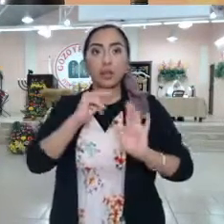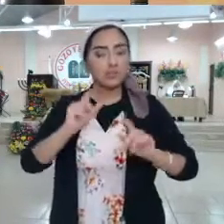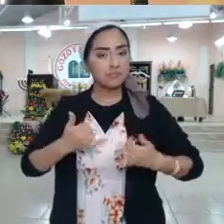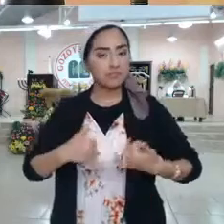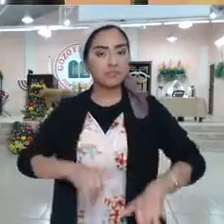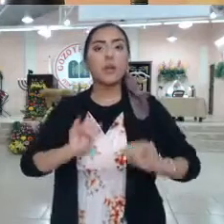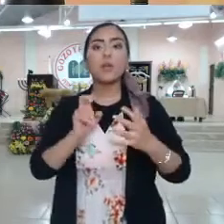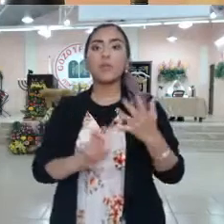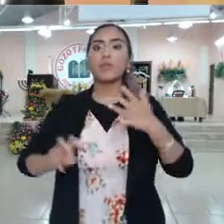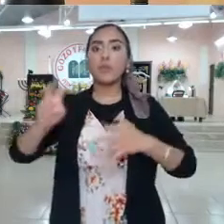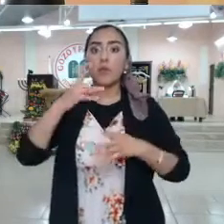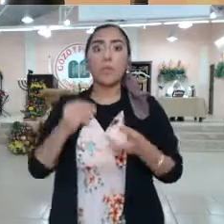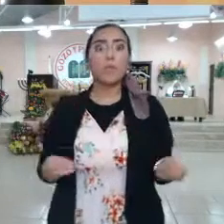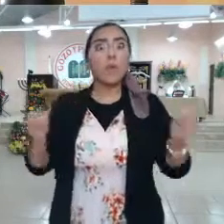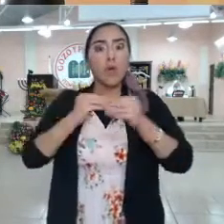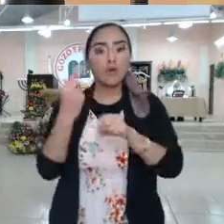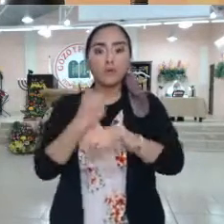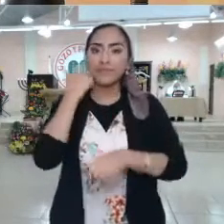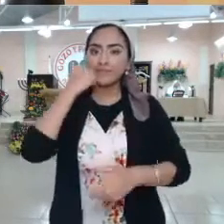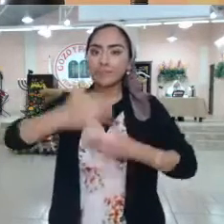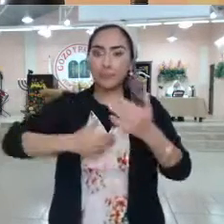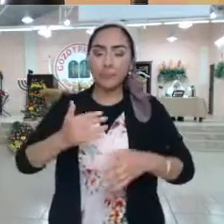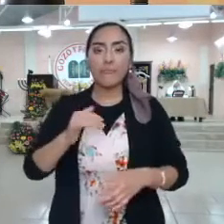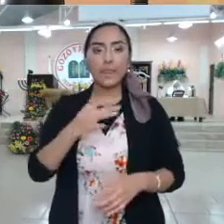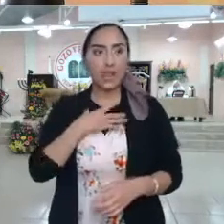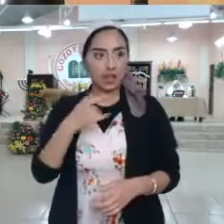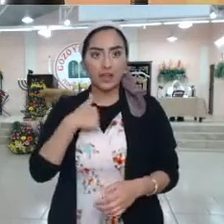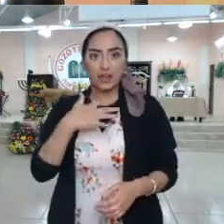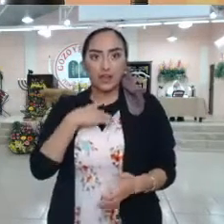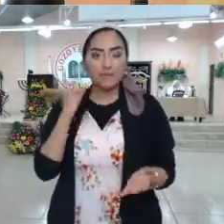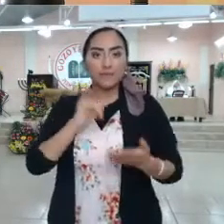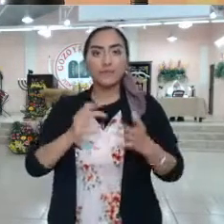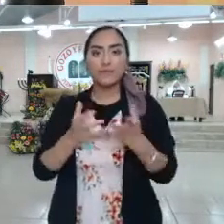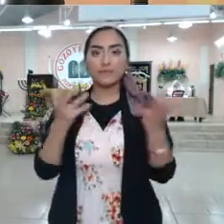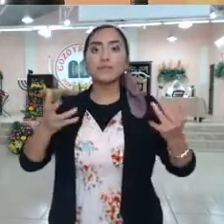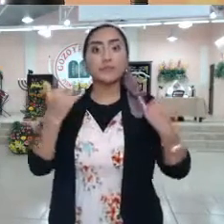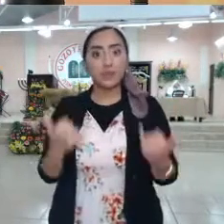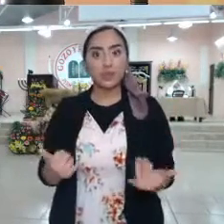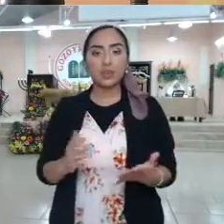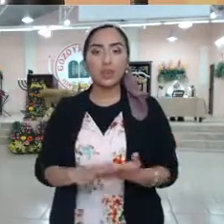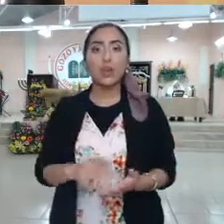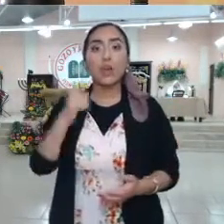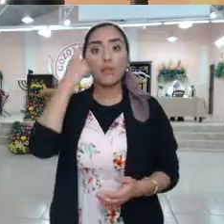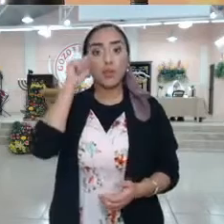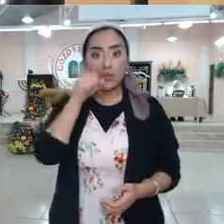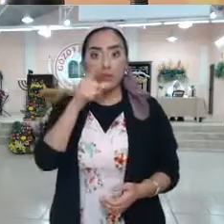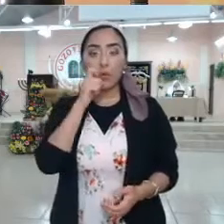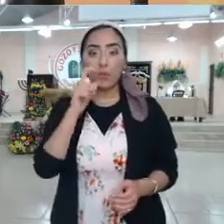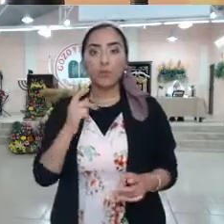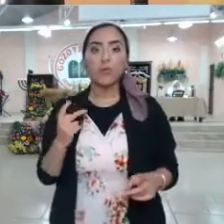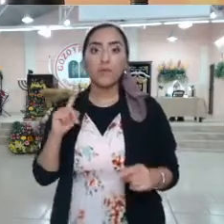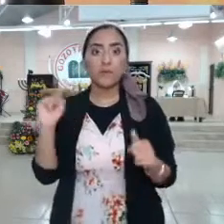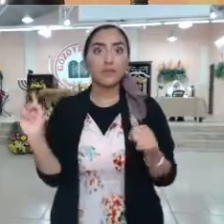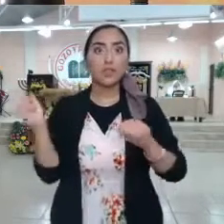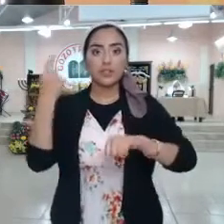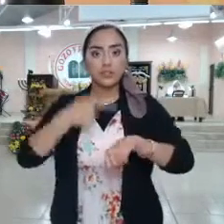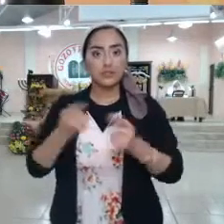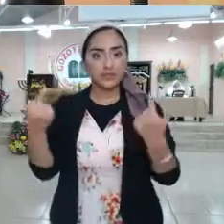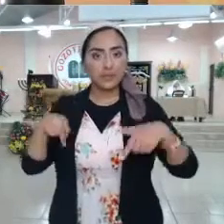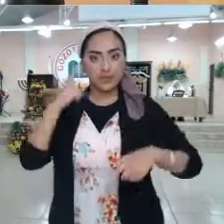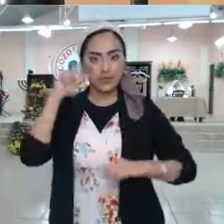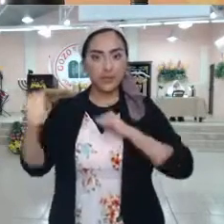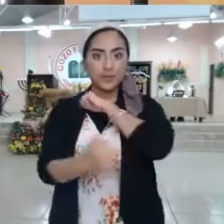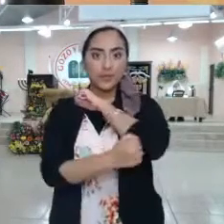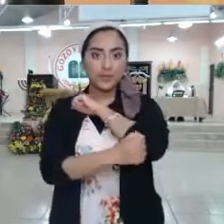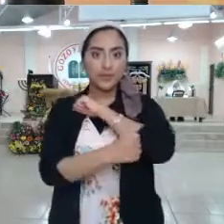giving example, and they keep growing, and they are more used every day, and I'm pleased with that. Now, for you that you kept the feast for